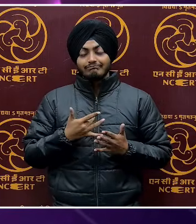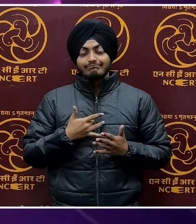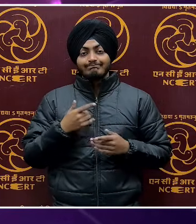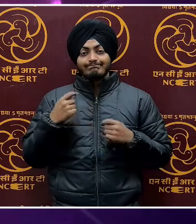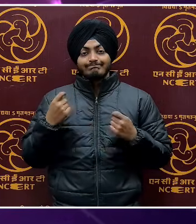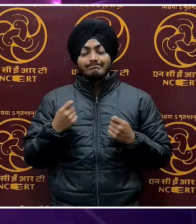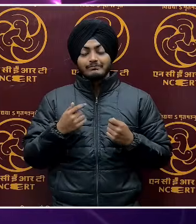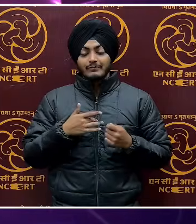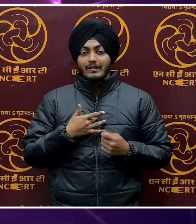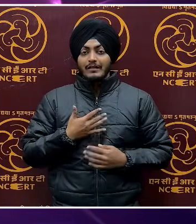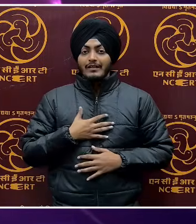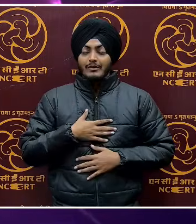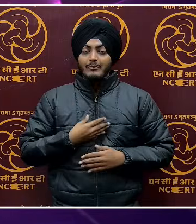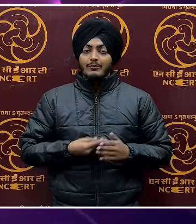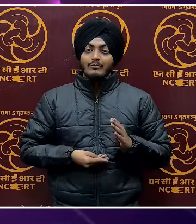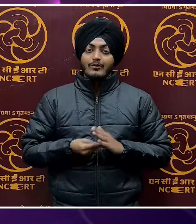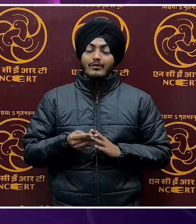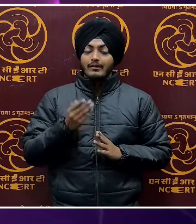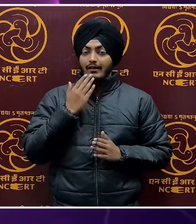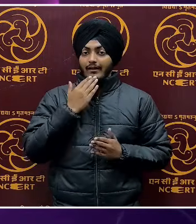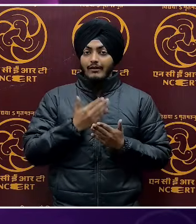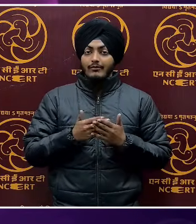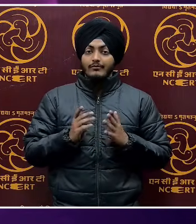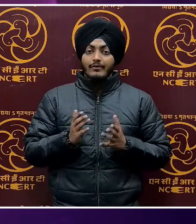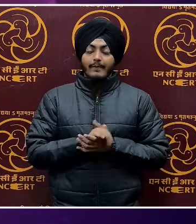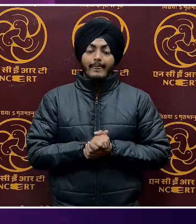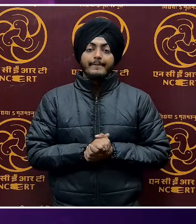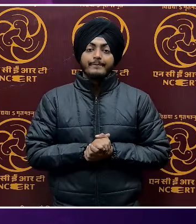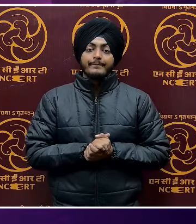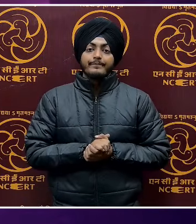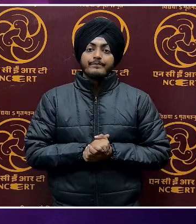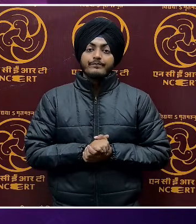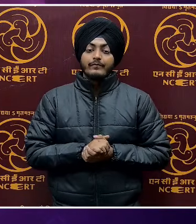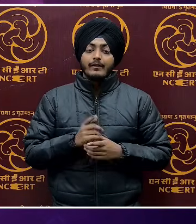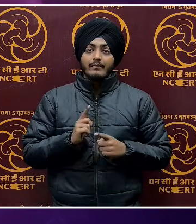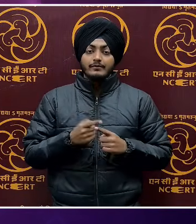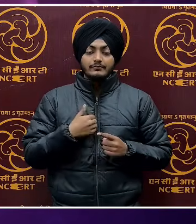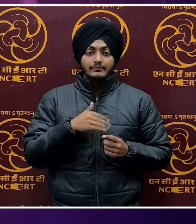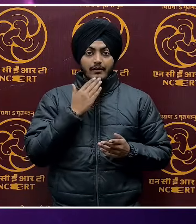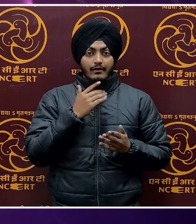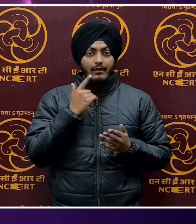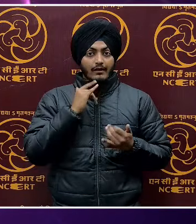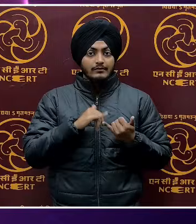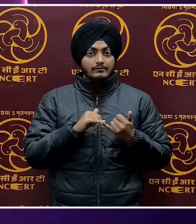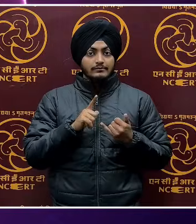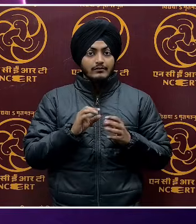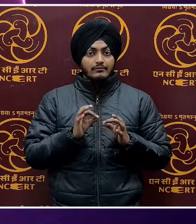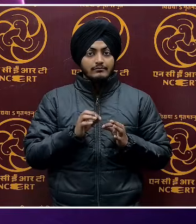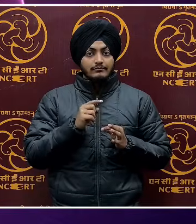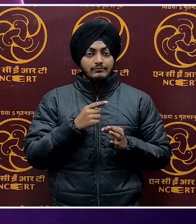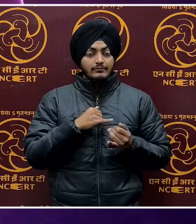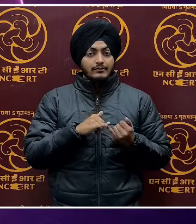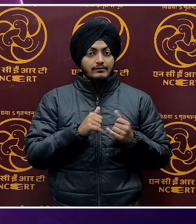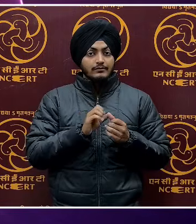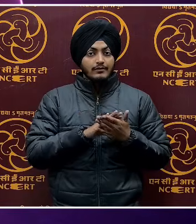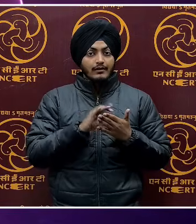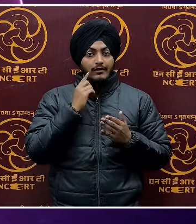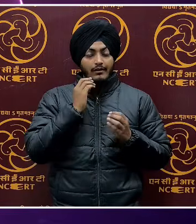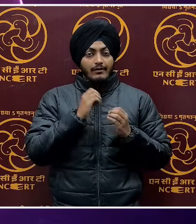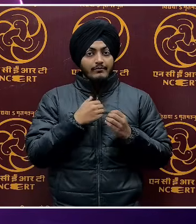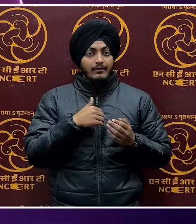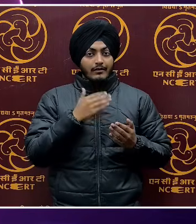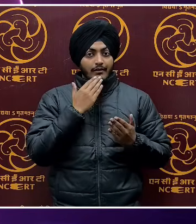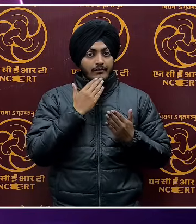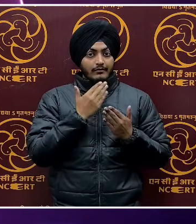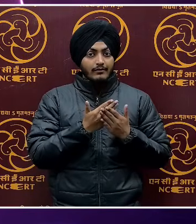me and for all the viewers out there. Thank you once again. Thank you so much, ma'am. I would also like to thank our ISL interpreter, Mr. Sahib Singh, for his